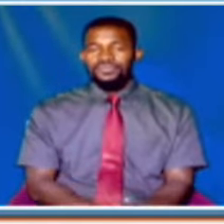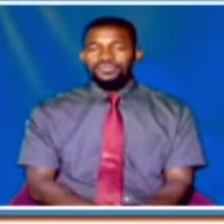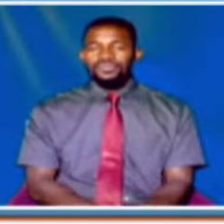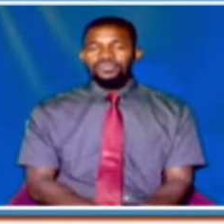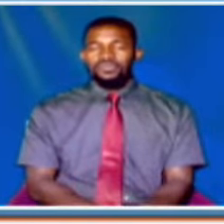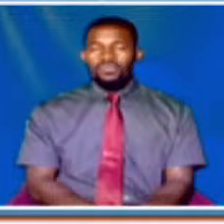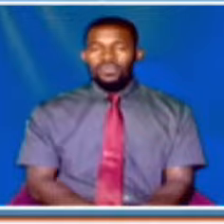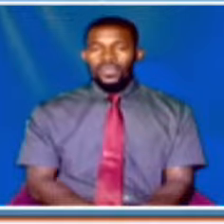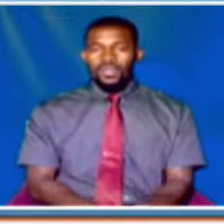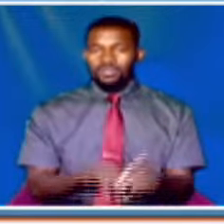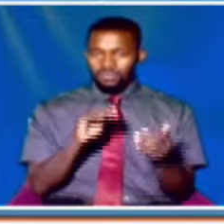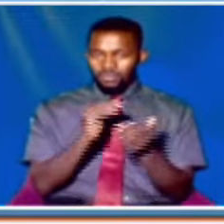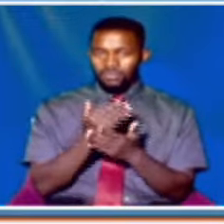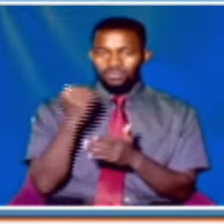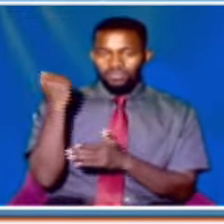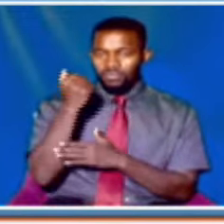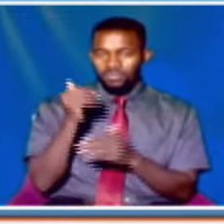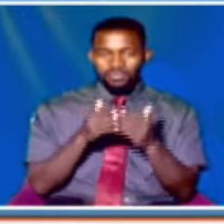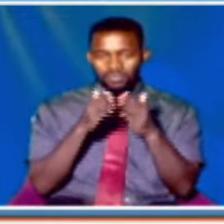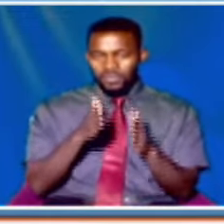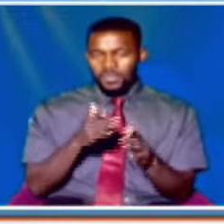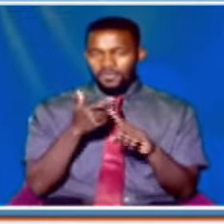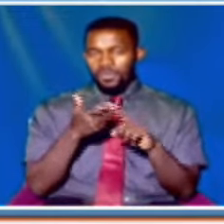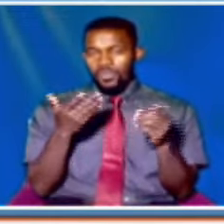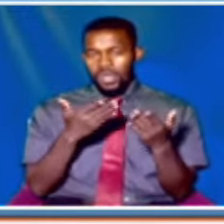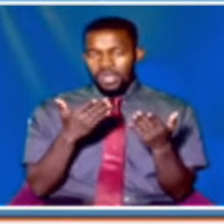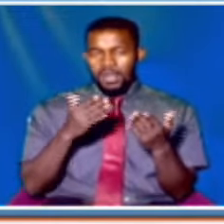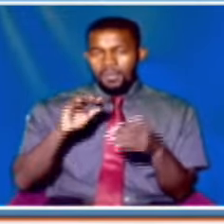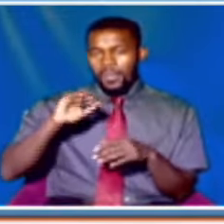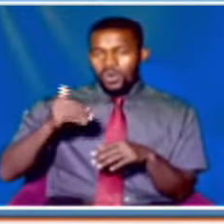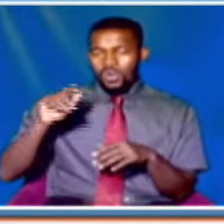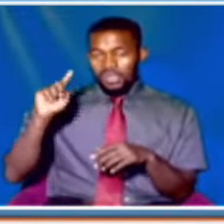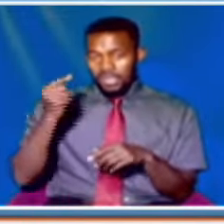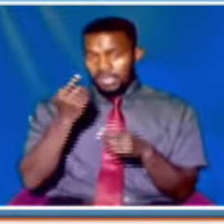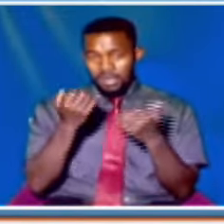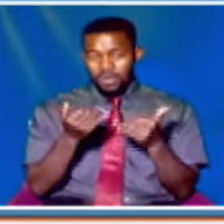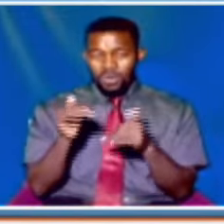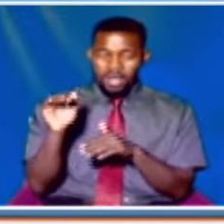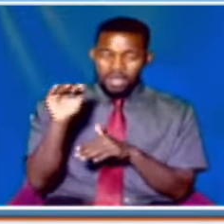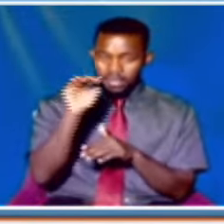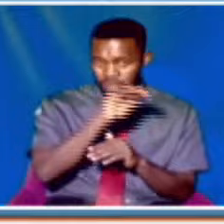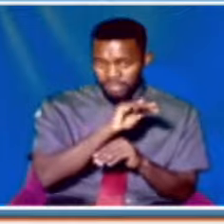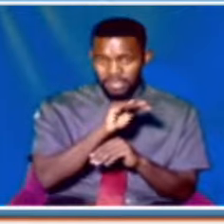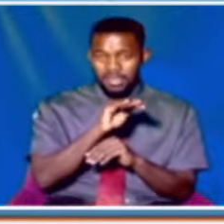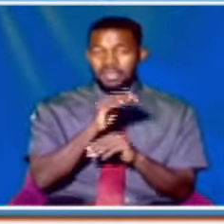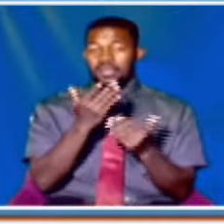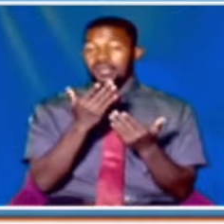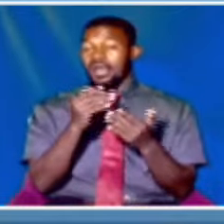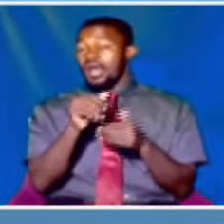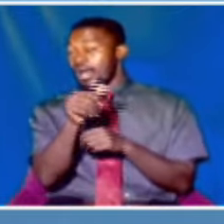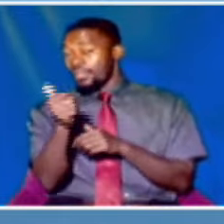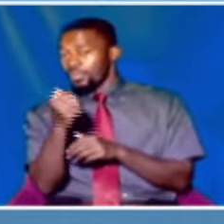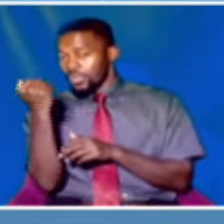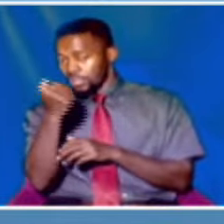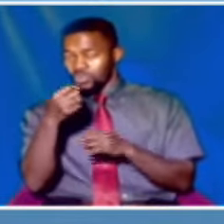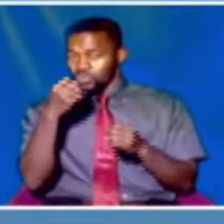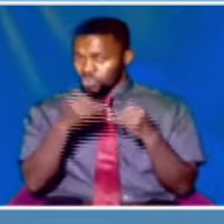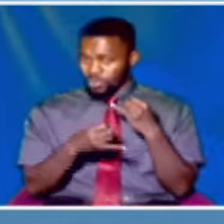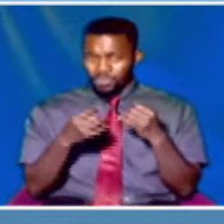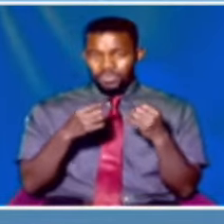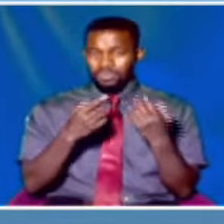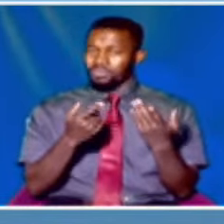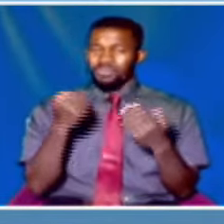A section of political leaders from the Mount Kenya region is asking their colleagues to put a stop to divisive politics, which they say is